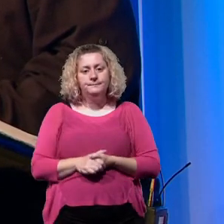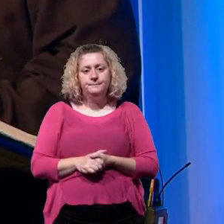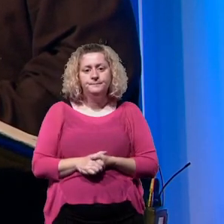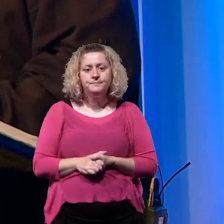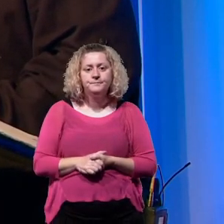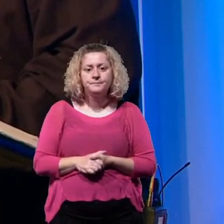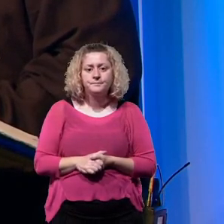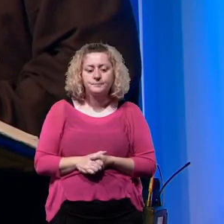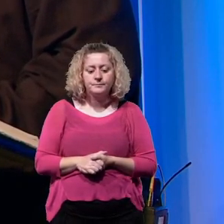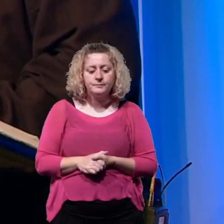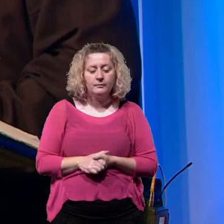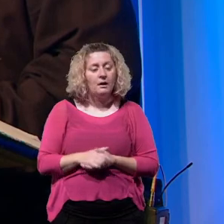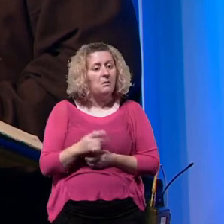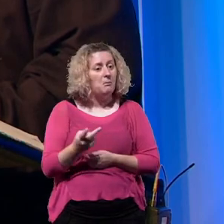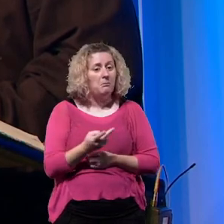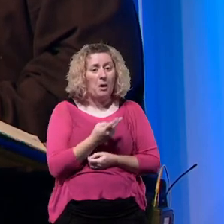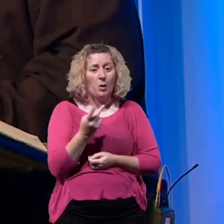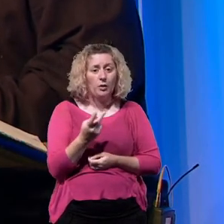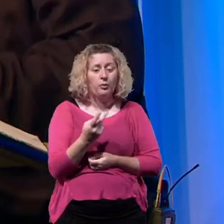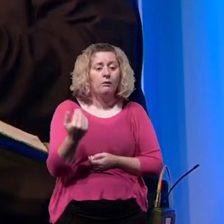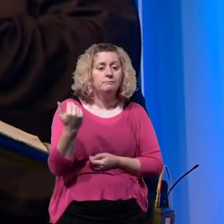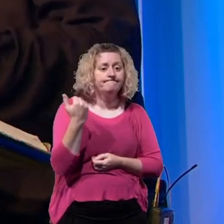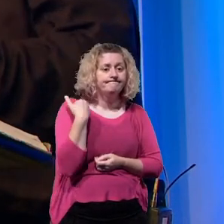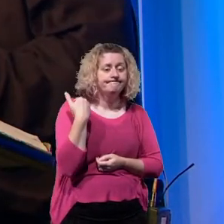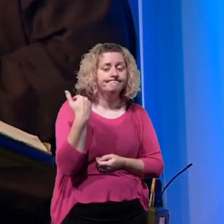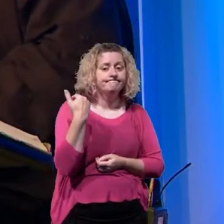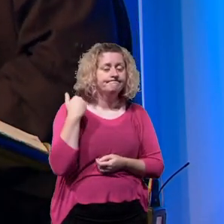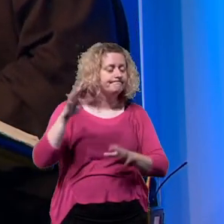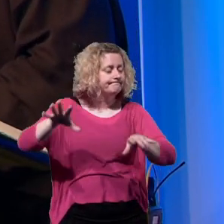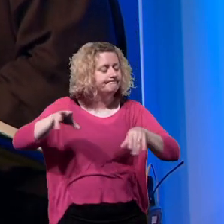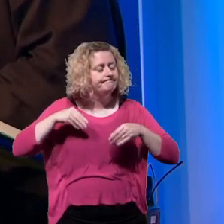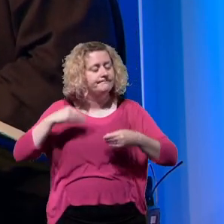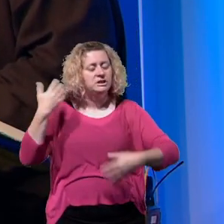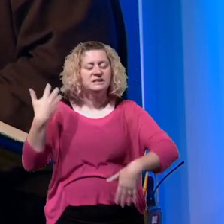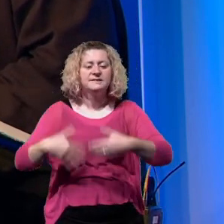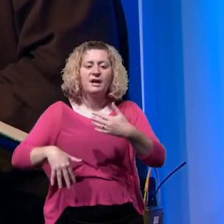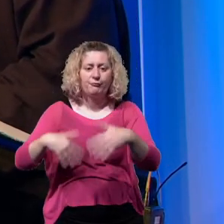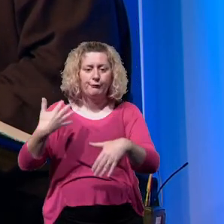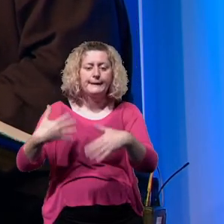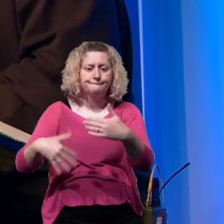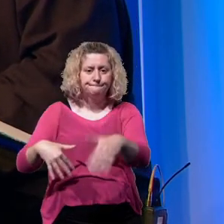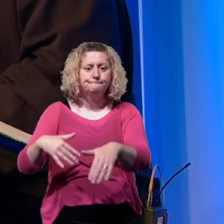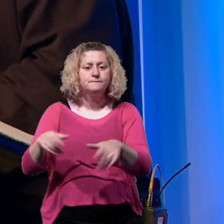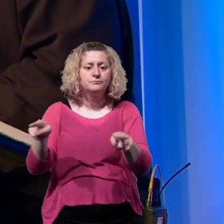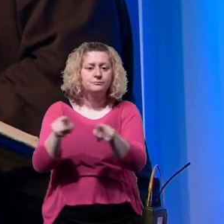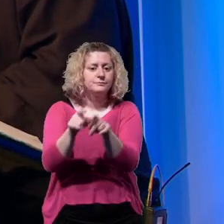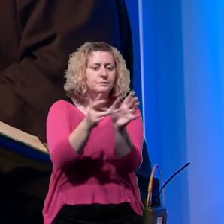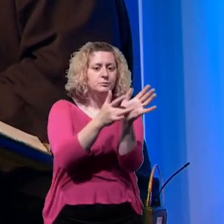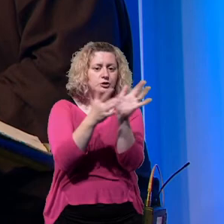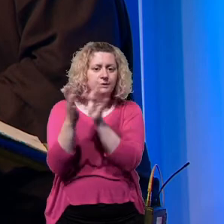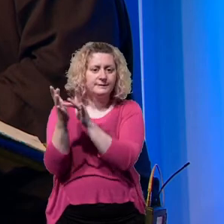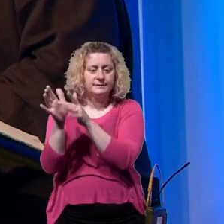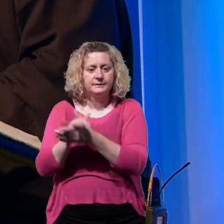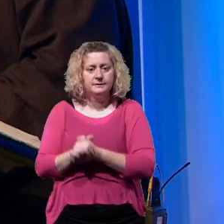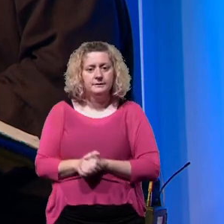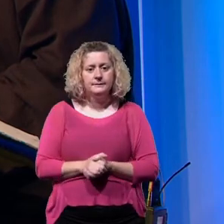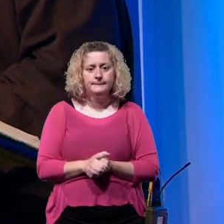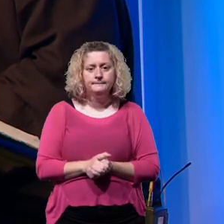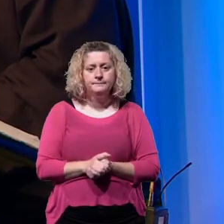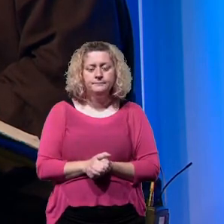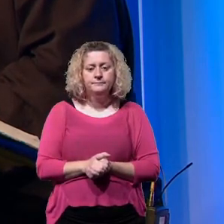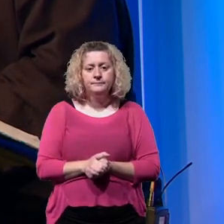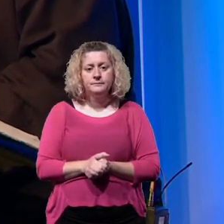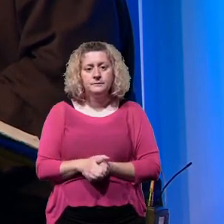position. They couldn't do that. And John Stott has written of this passage, where are the Christians who are prepared to put service before